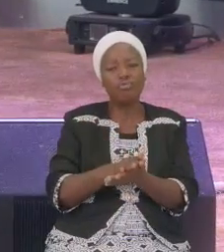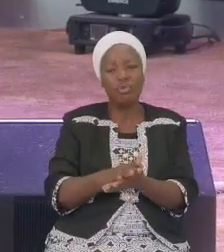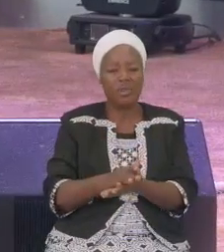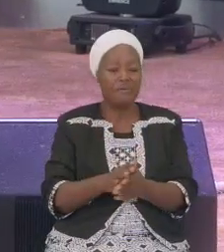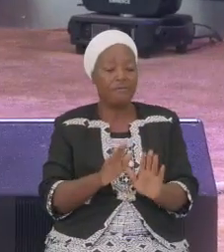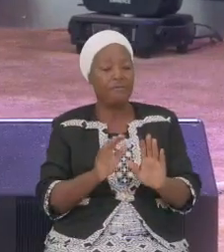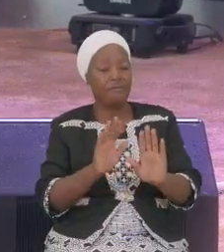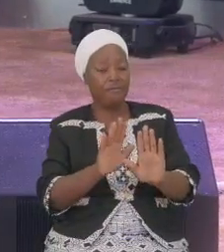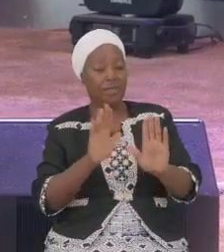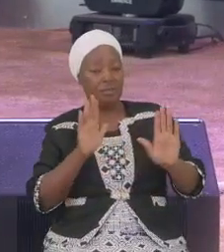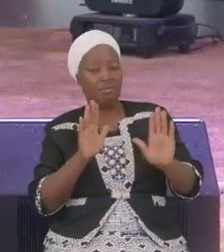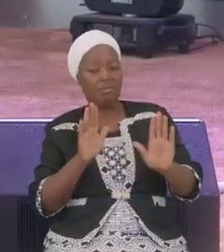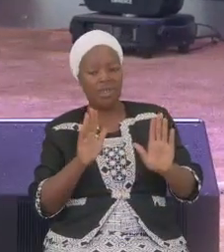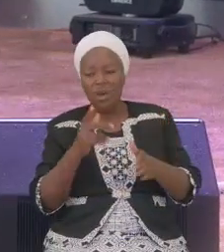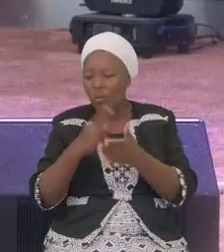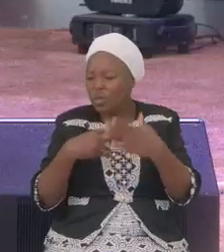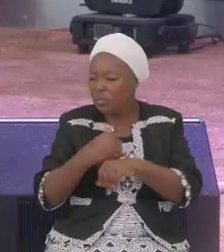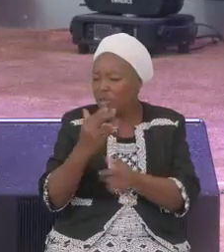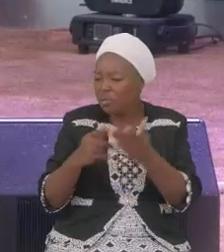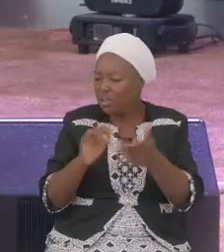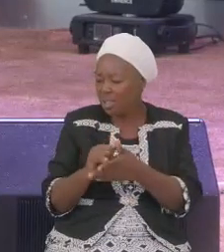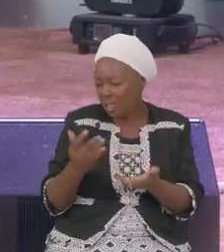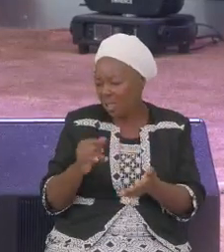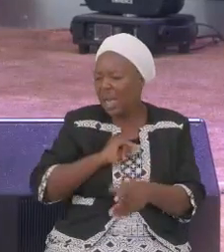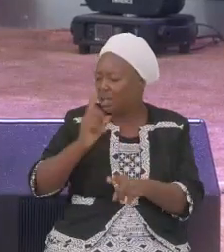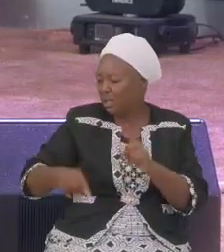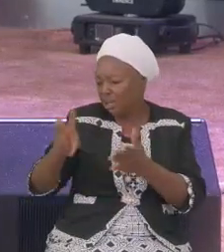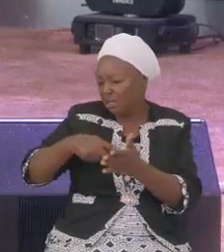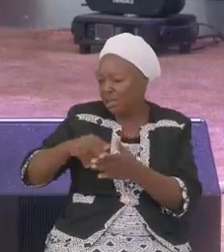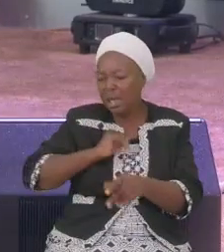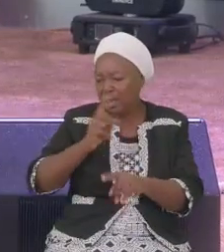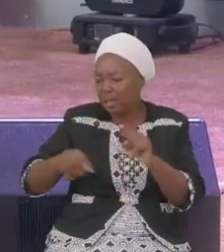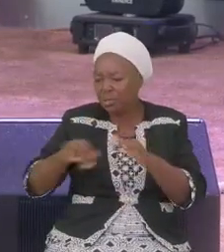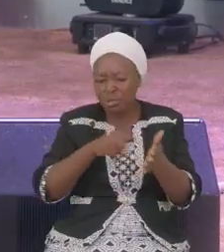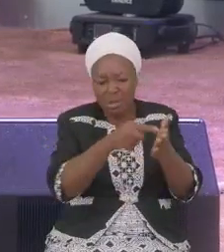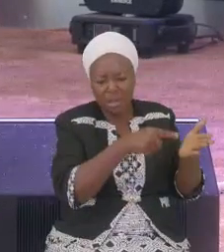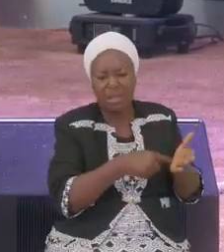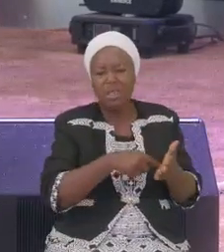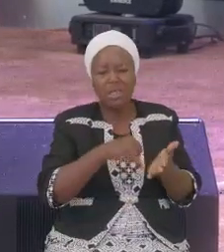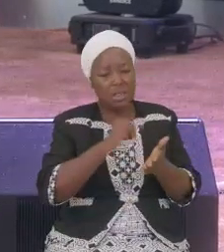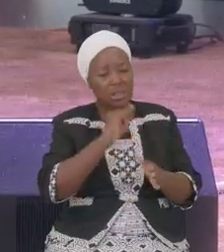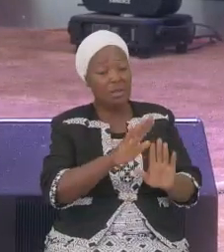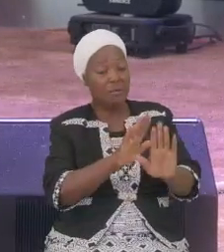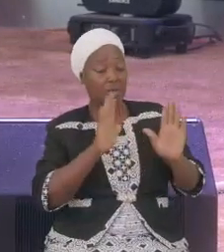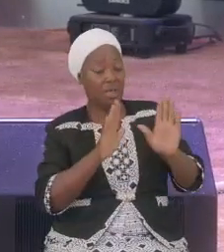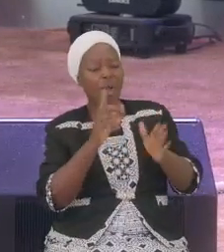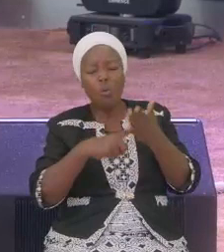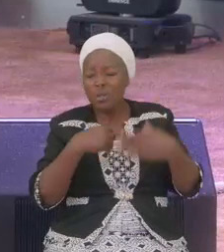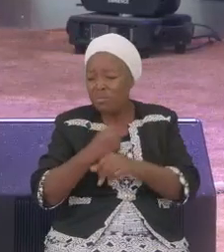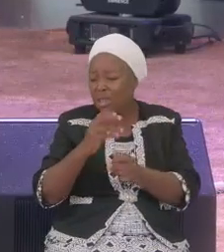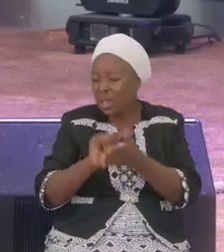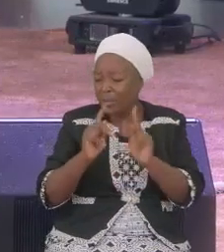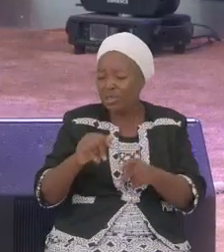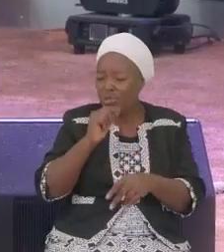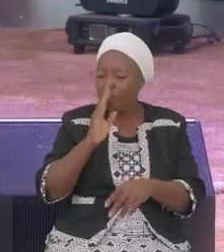I can't read that, I can't overcome that? Fear. What makes a person to be afraid? He cannot talk to a